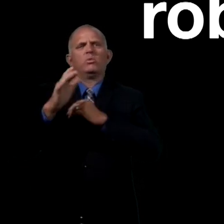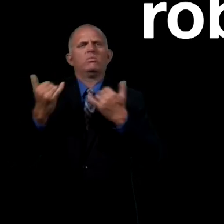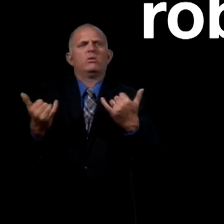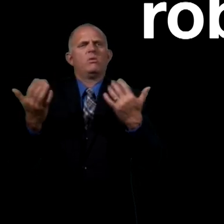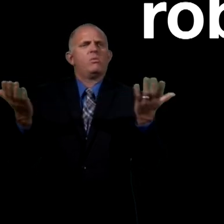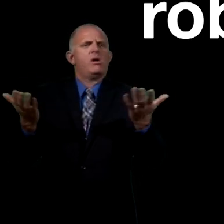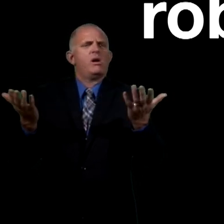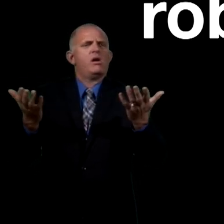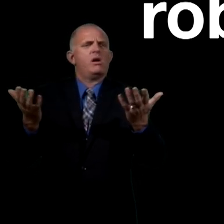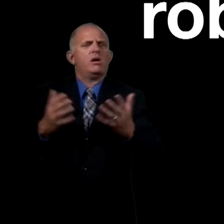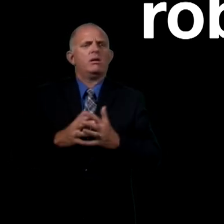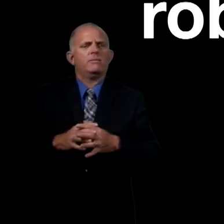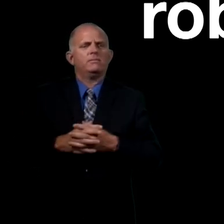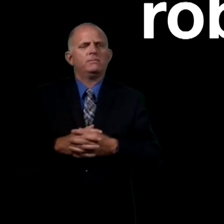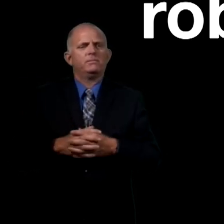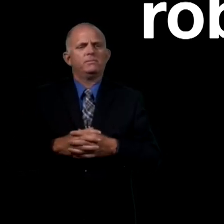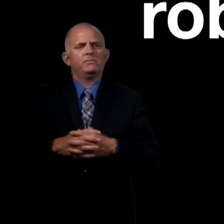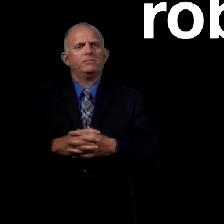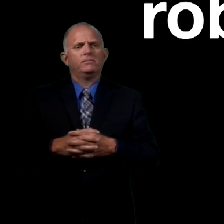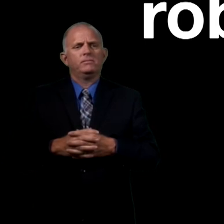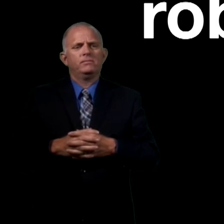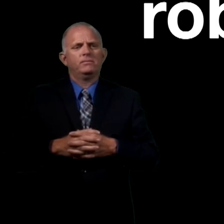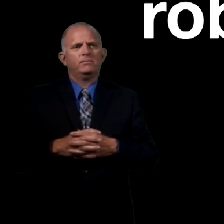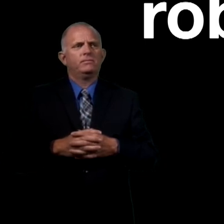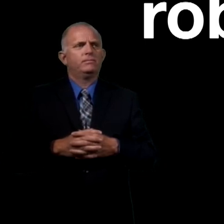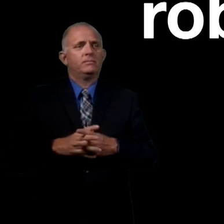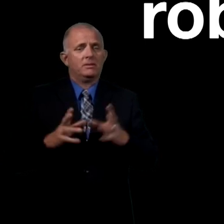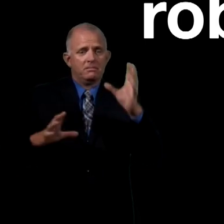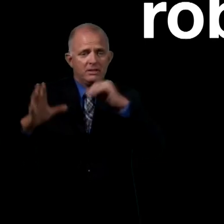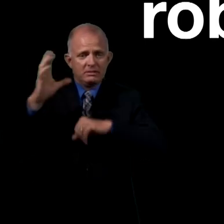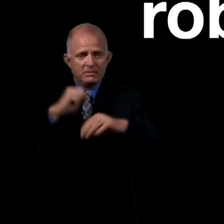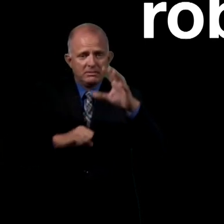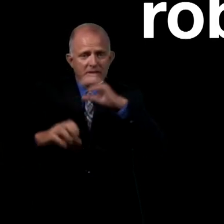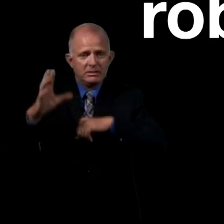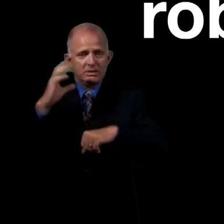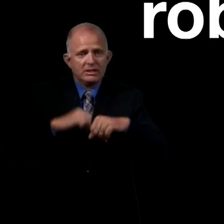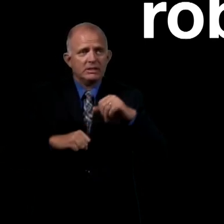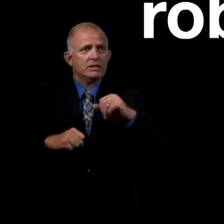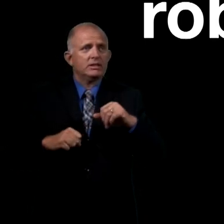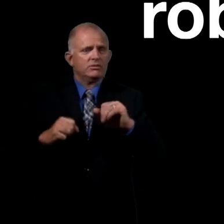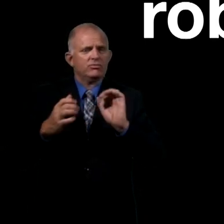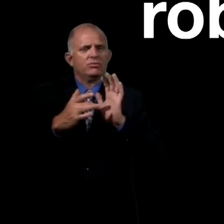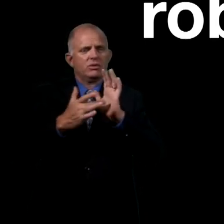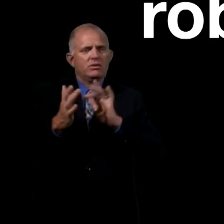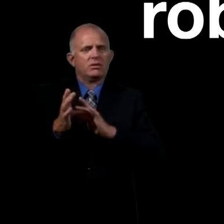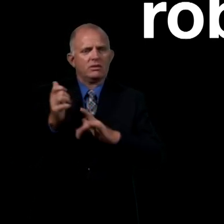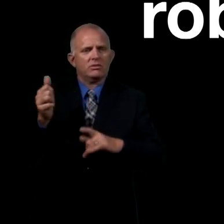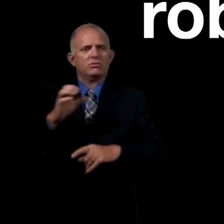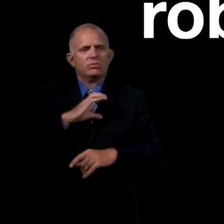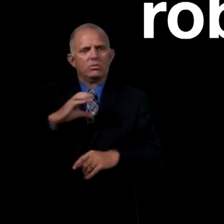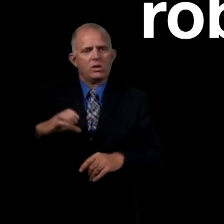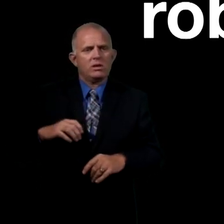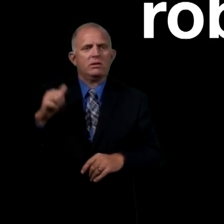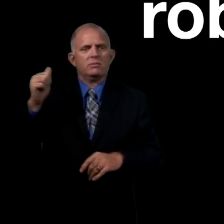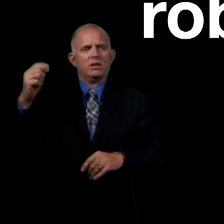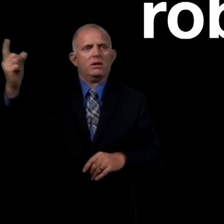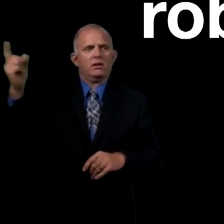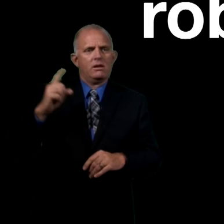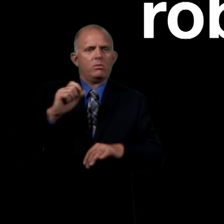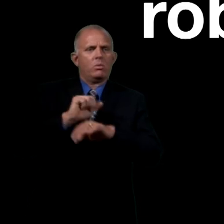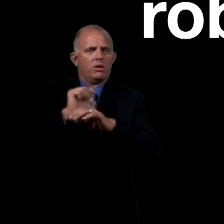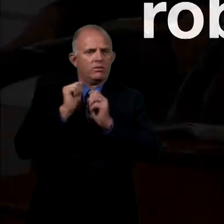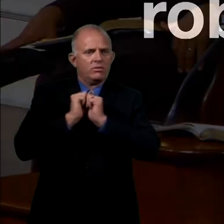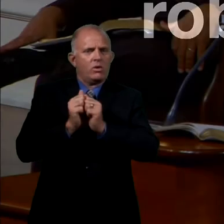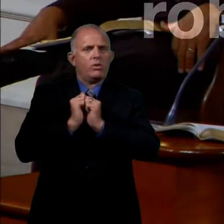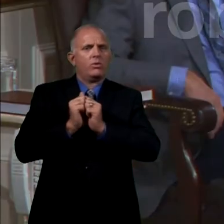You want to get more done, but you also want to be depleted. You're missing out. Jesus Christ refilling you. You're co-laboring with God. If there's anybody in